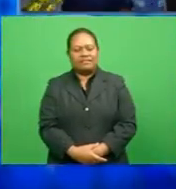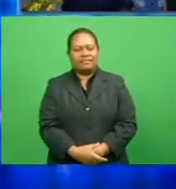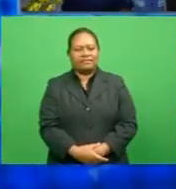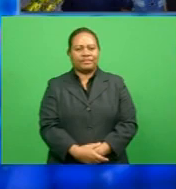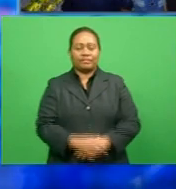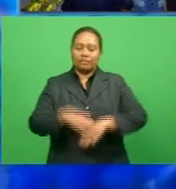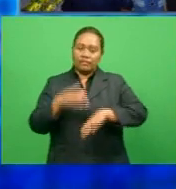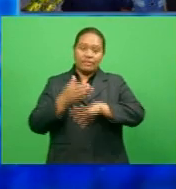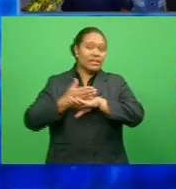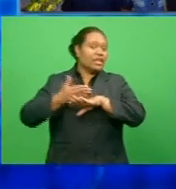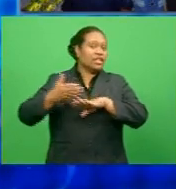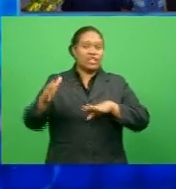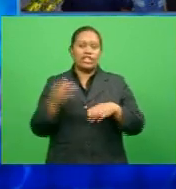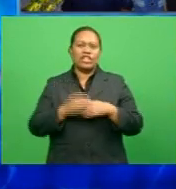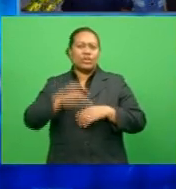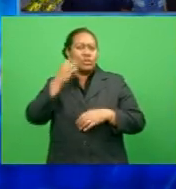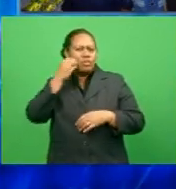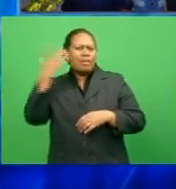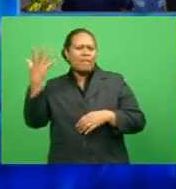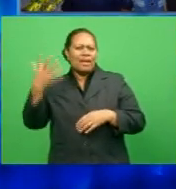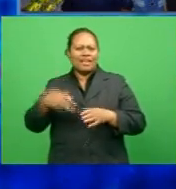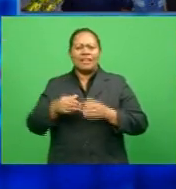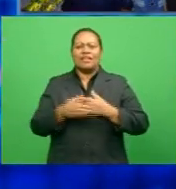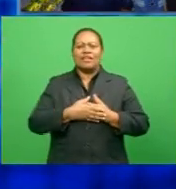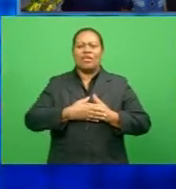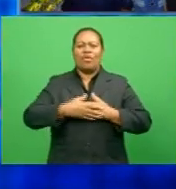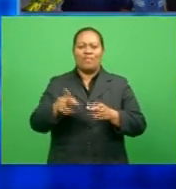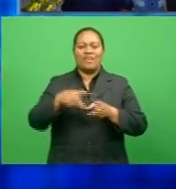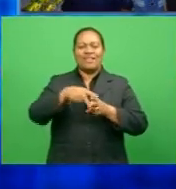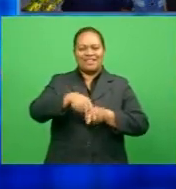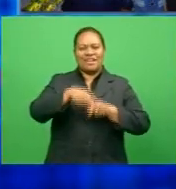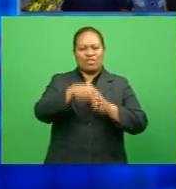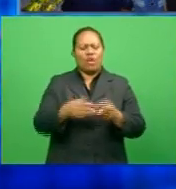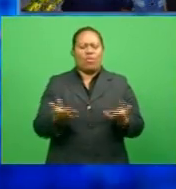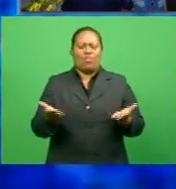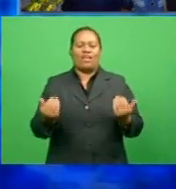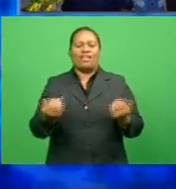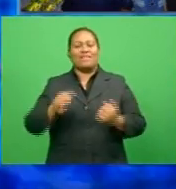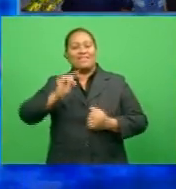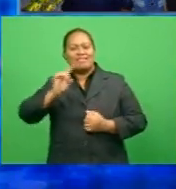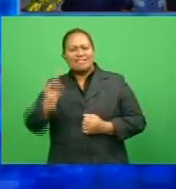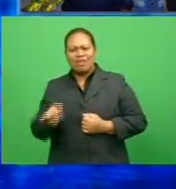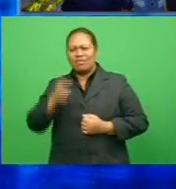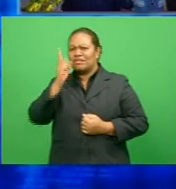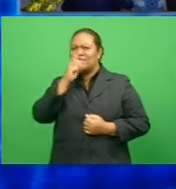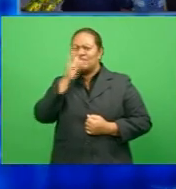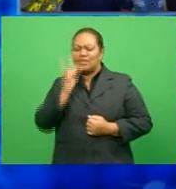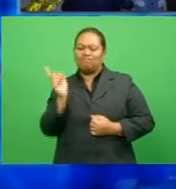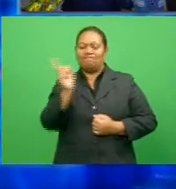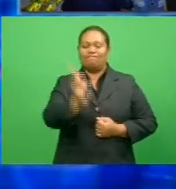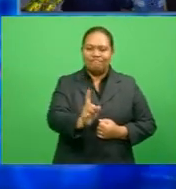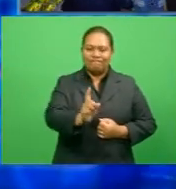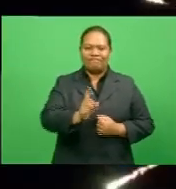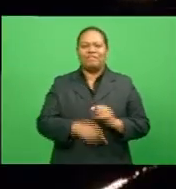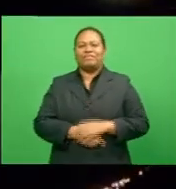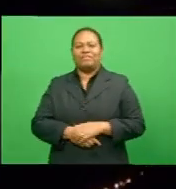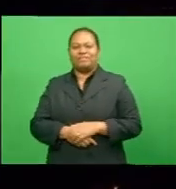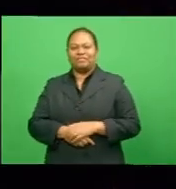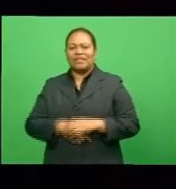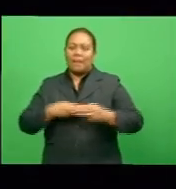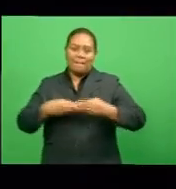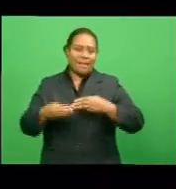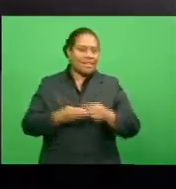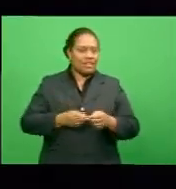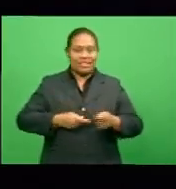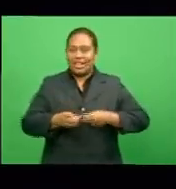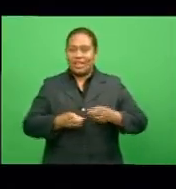The newly opened mega supermarket in Nadranga has been welcomed by thousands of Fijians in neighboring communities. Managing Director